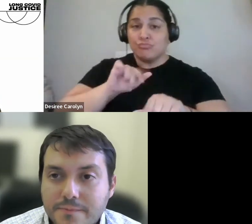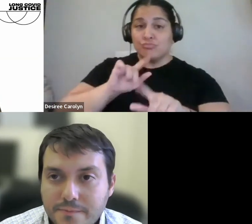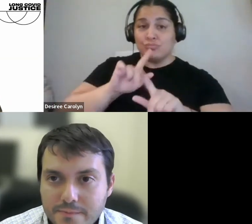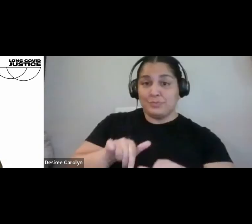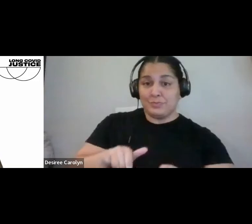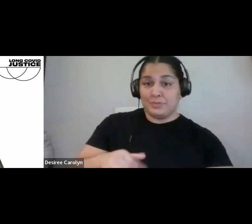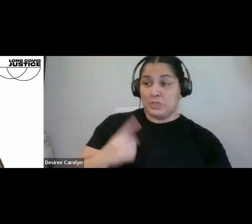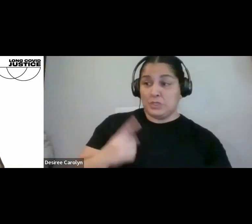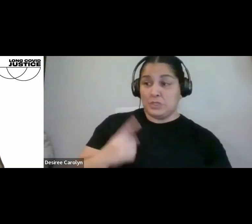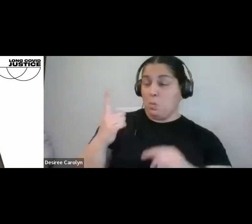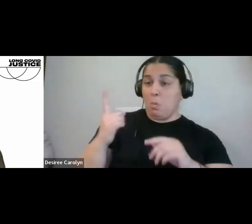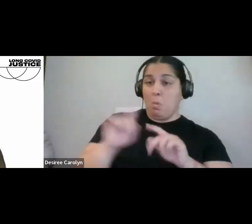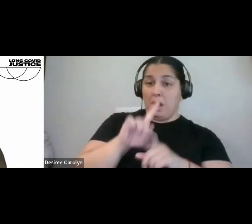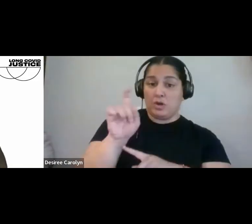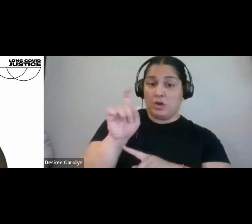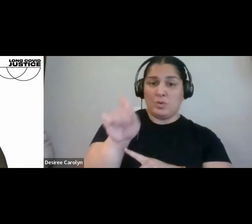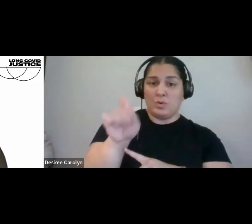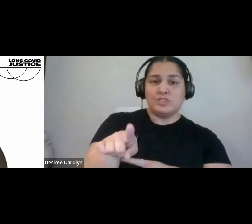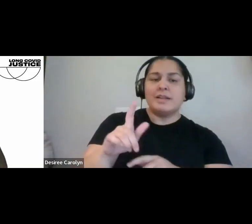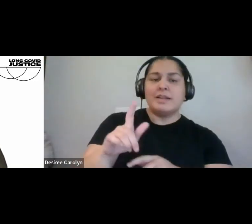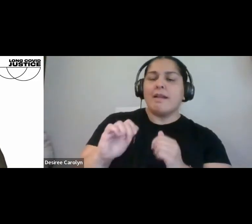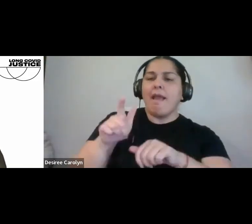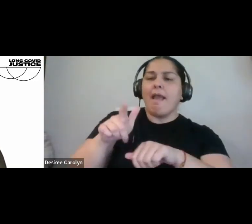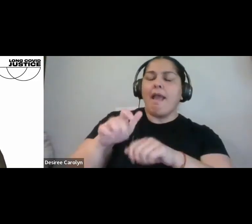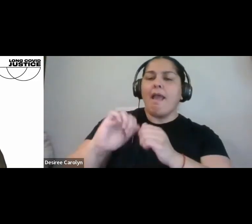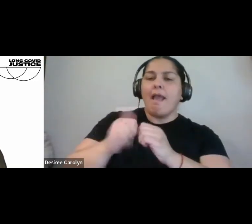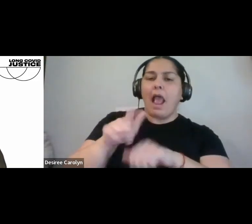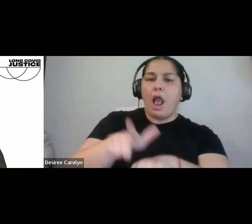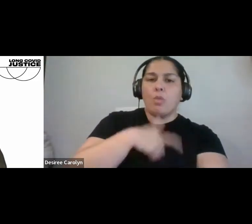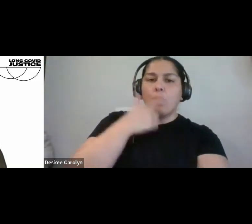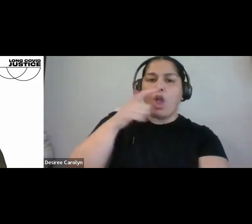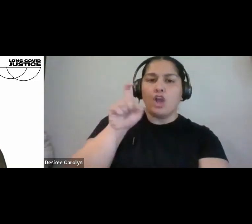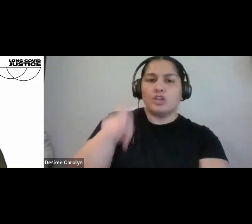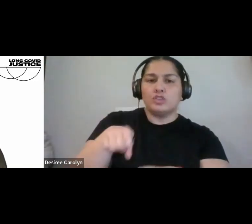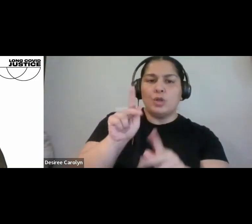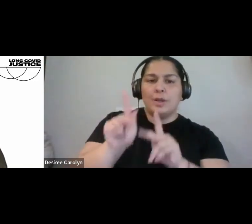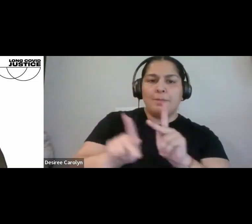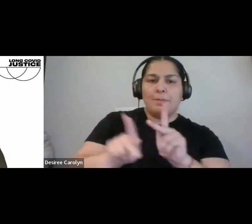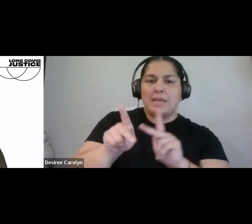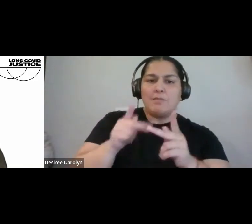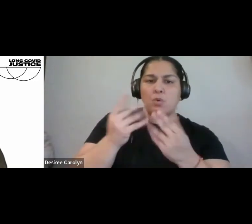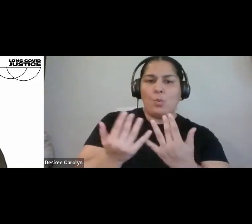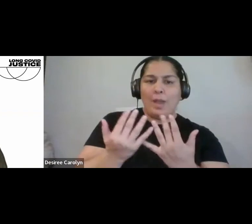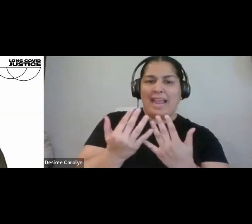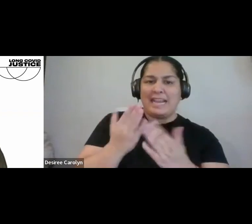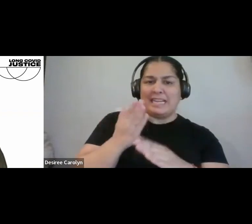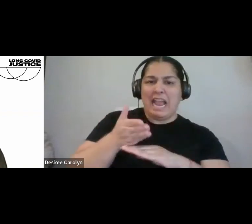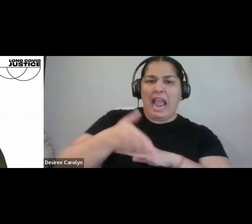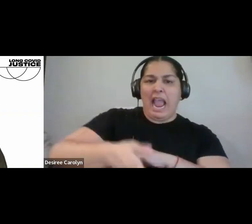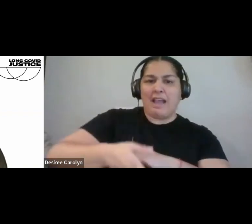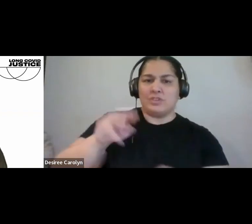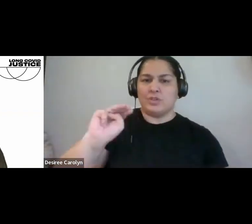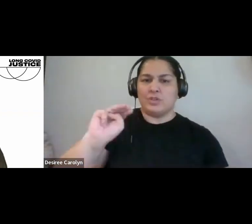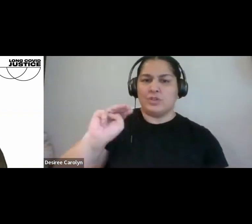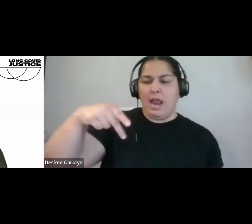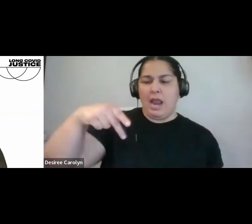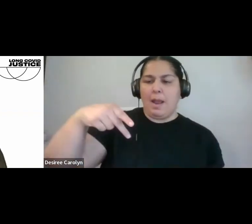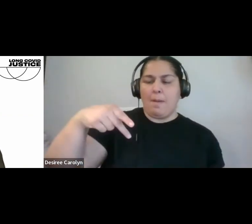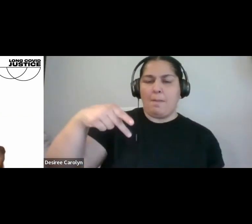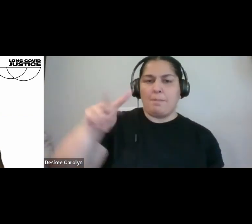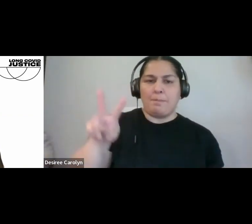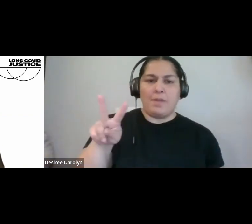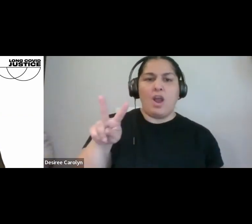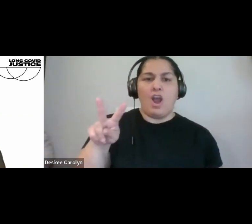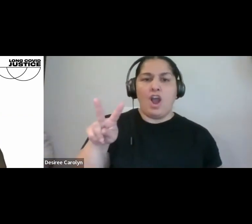that's come in, which is how long should people wait after the second Mpox vaccine to get the new booster, the